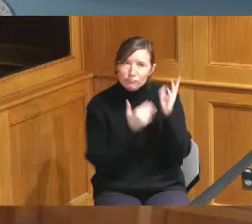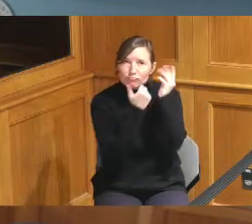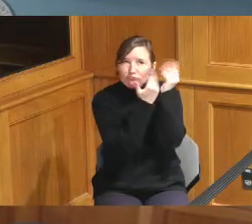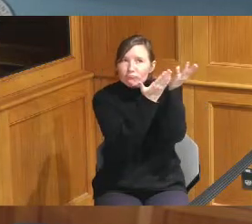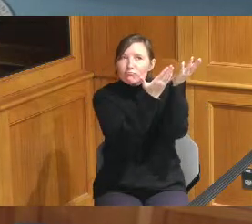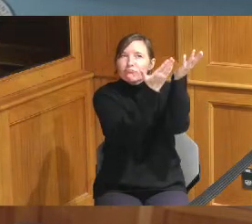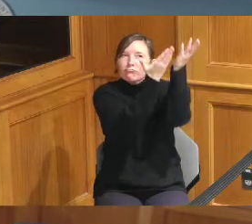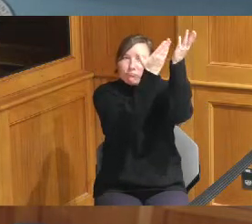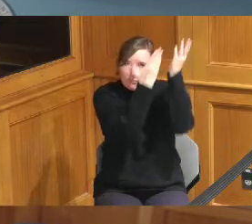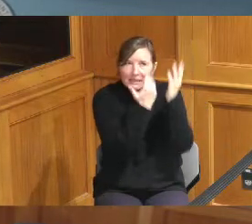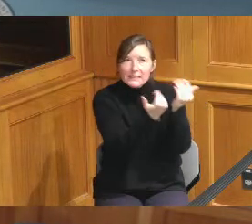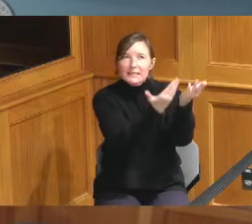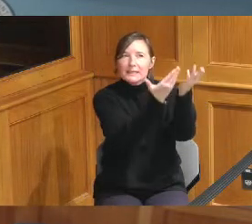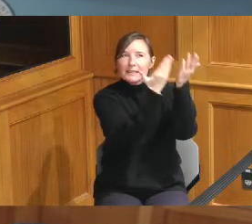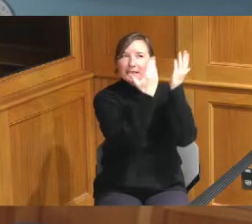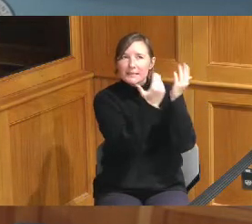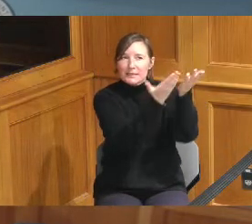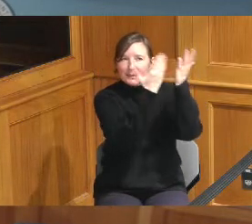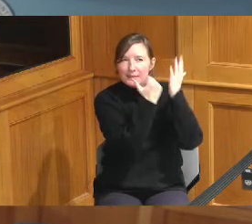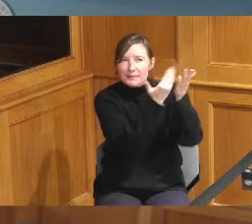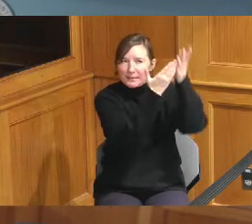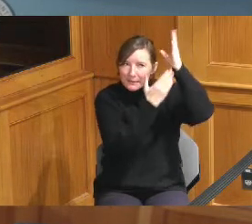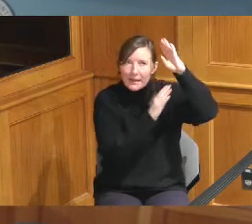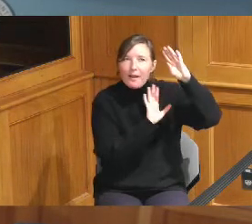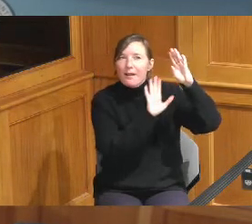God is,